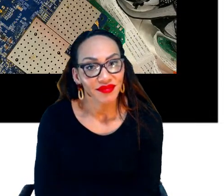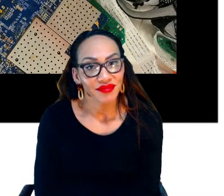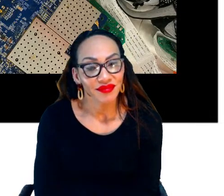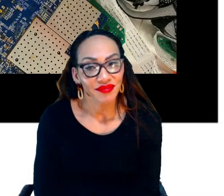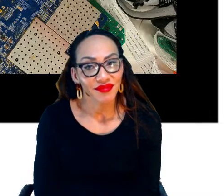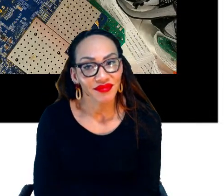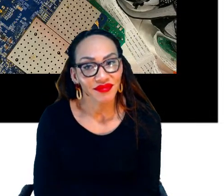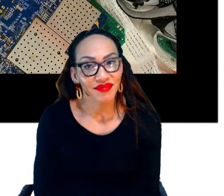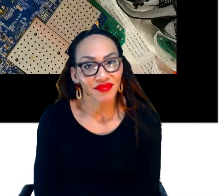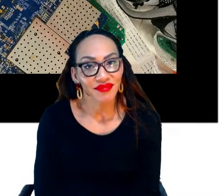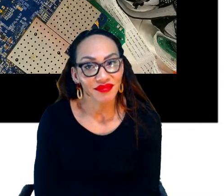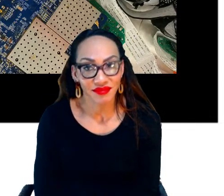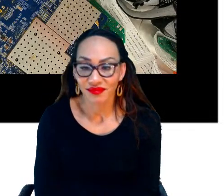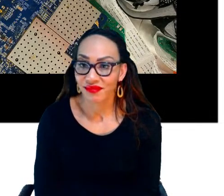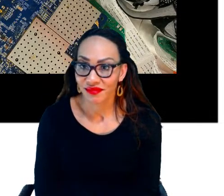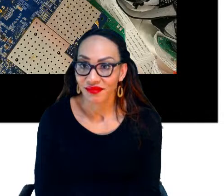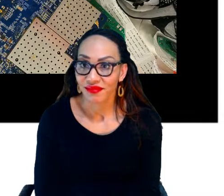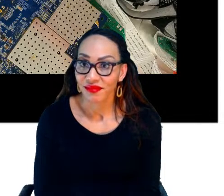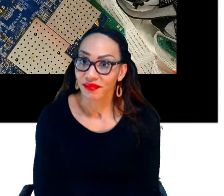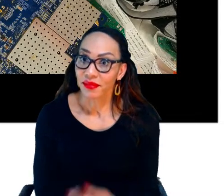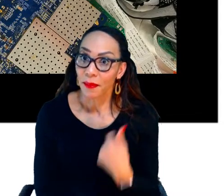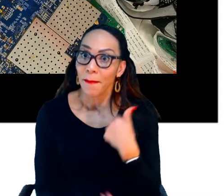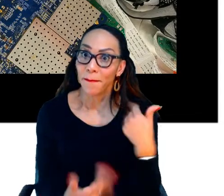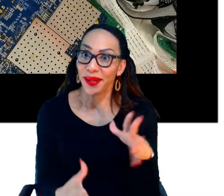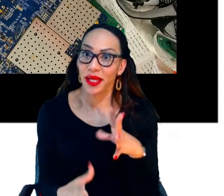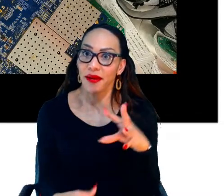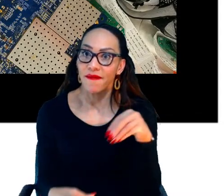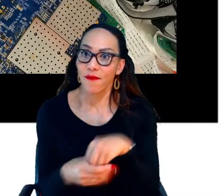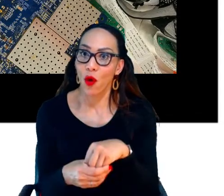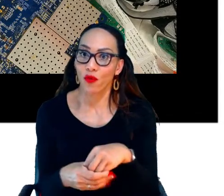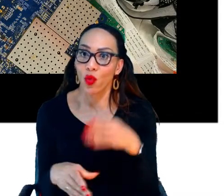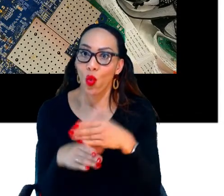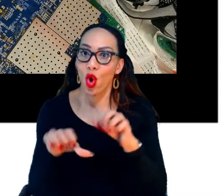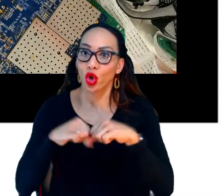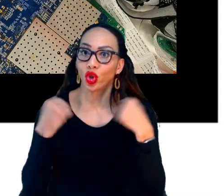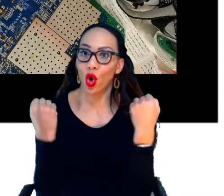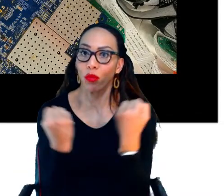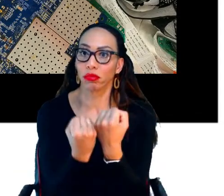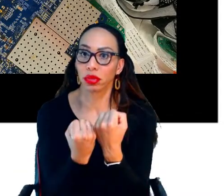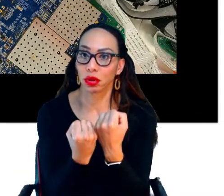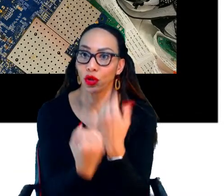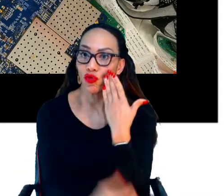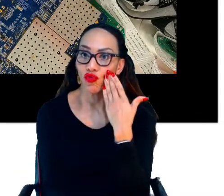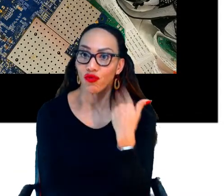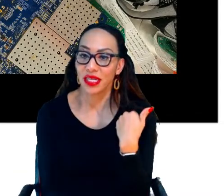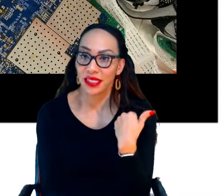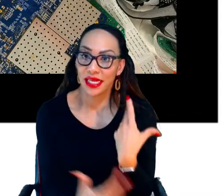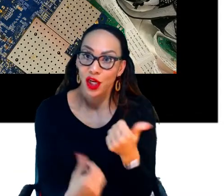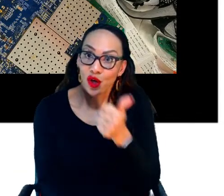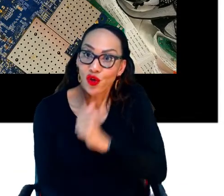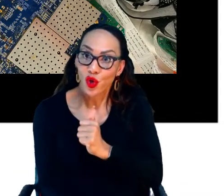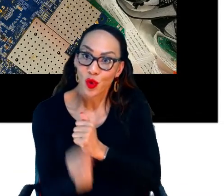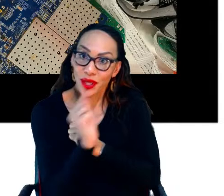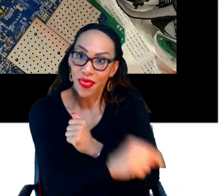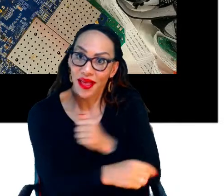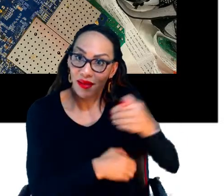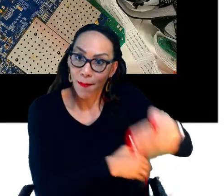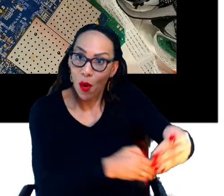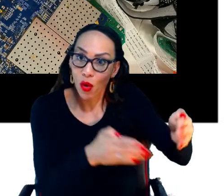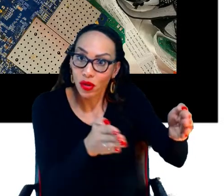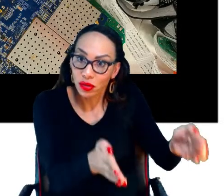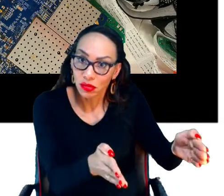and I've been doing workshops recently with this work. So about 2 weeks ago, I did a workshop at the Arnold